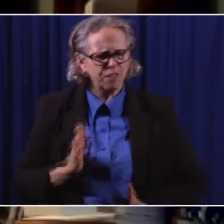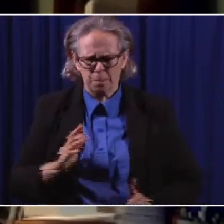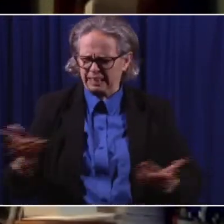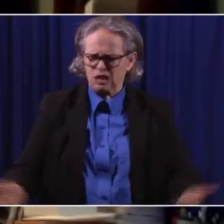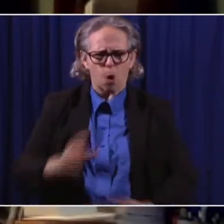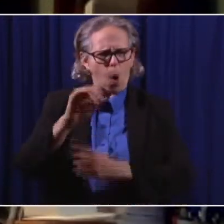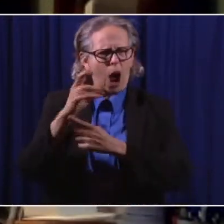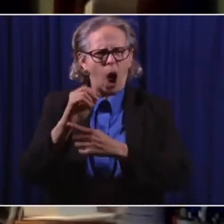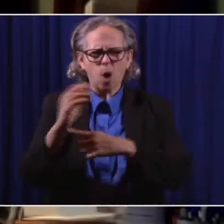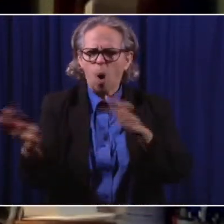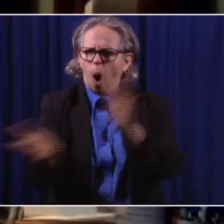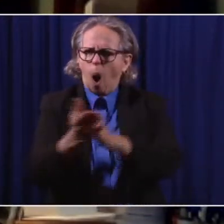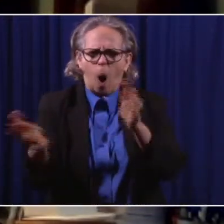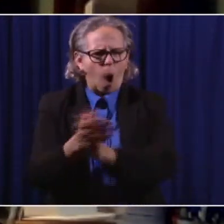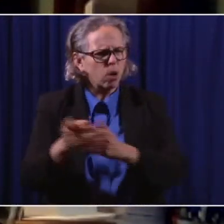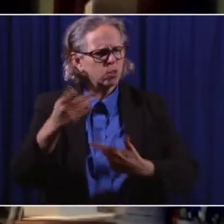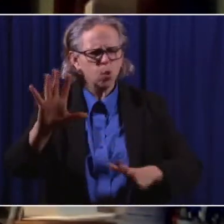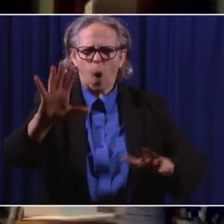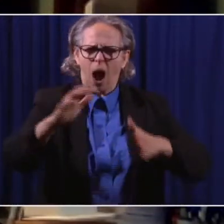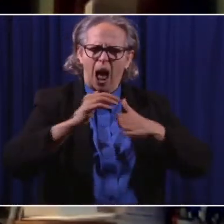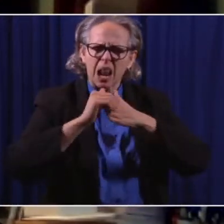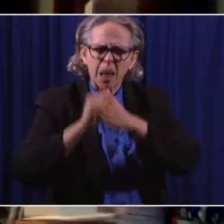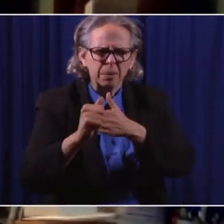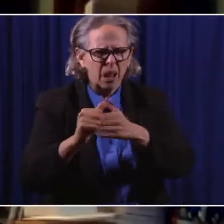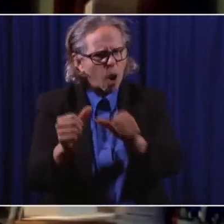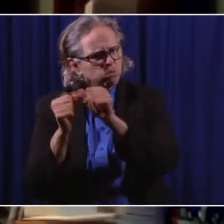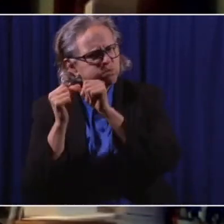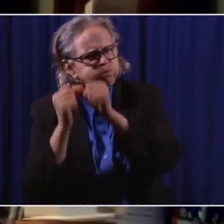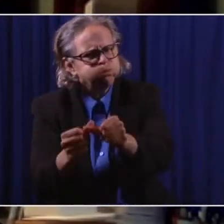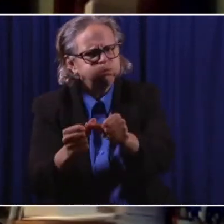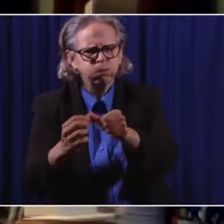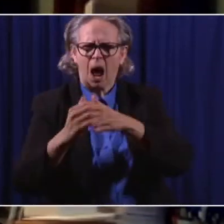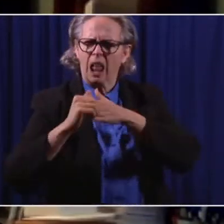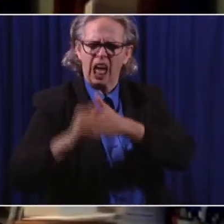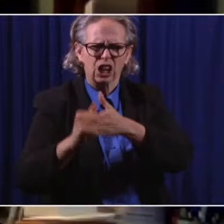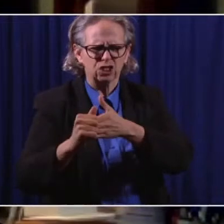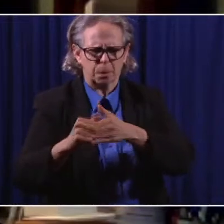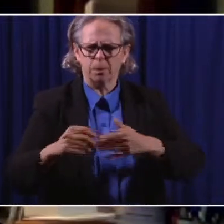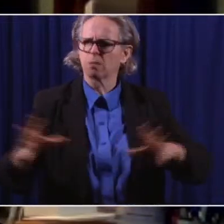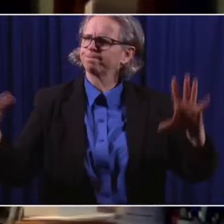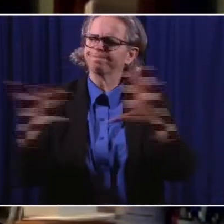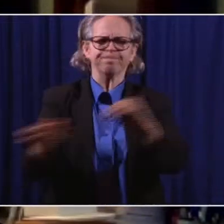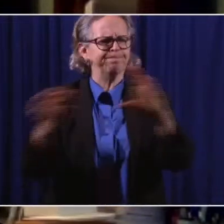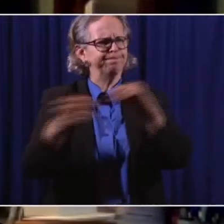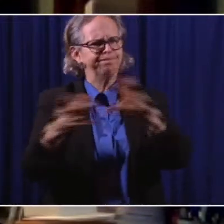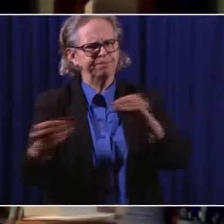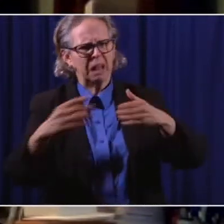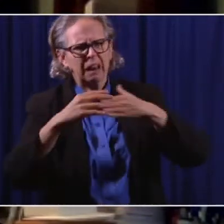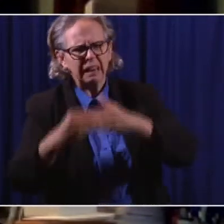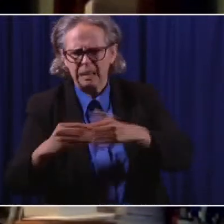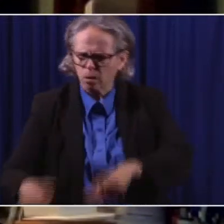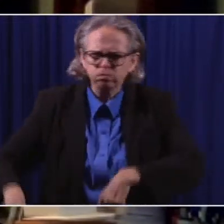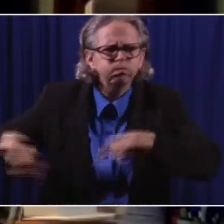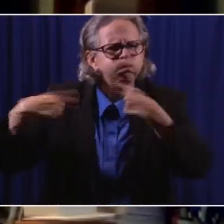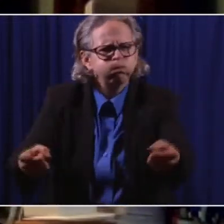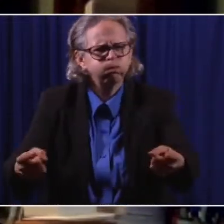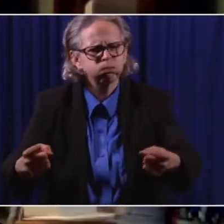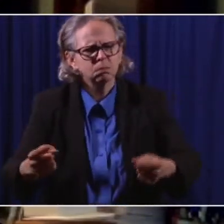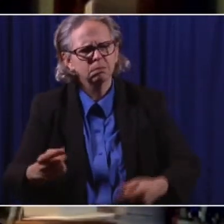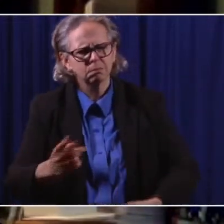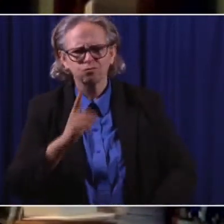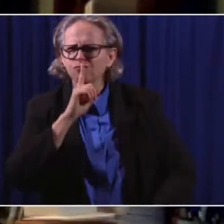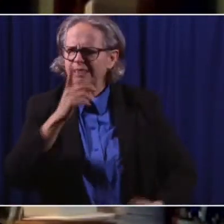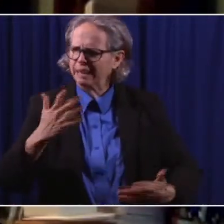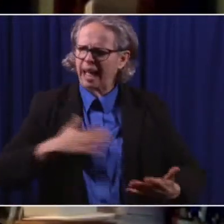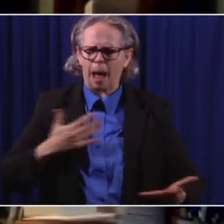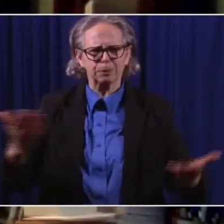a consistent, strong voice right since the beginning of this pandemic, and I'm happy to be a part of your